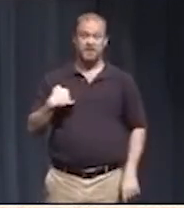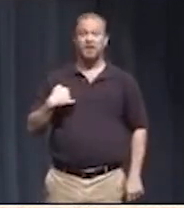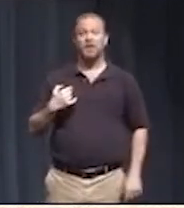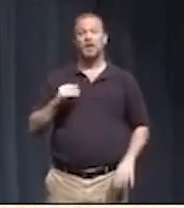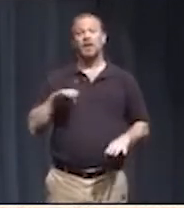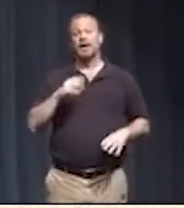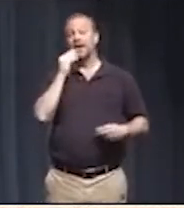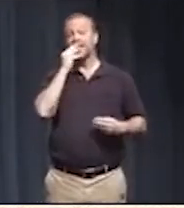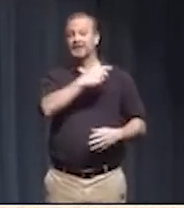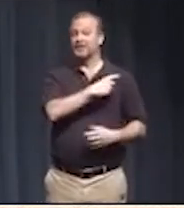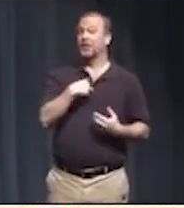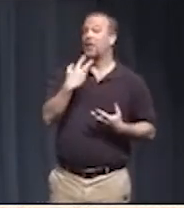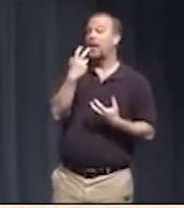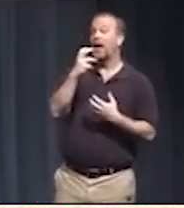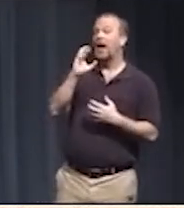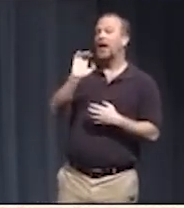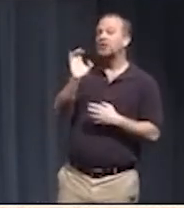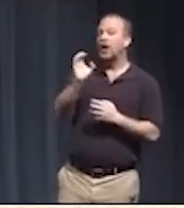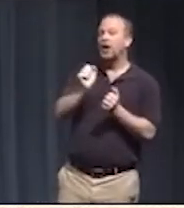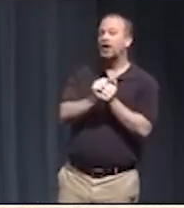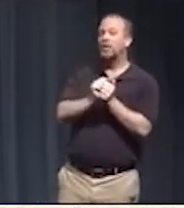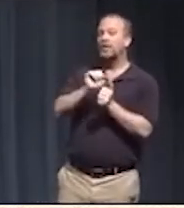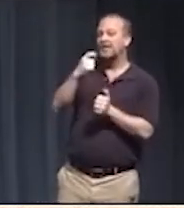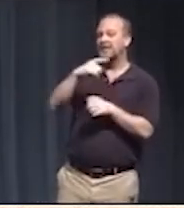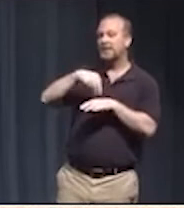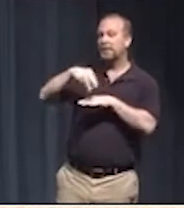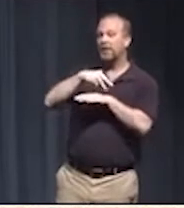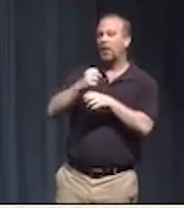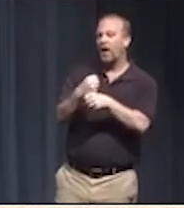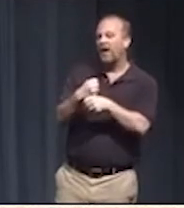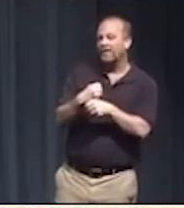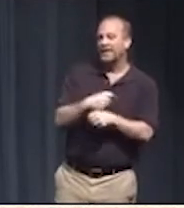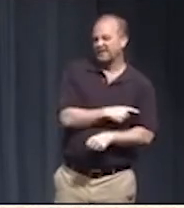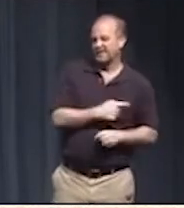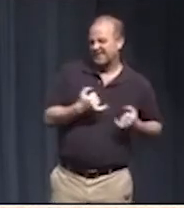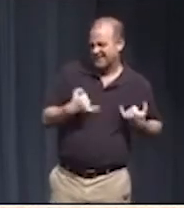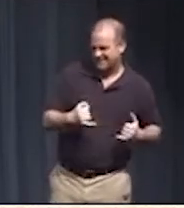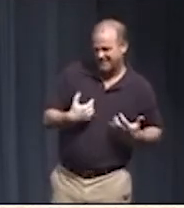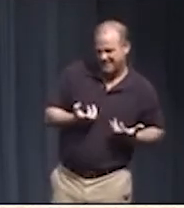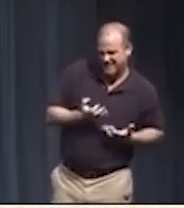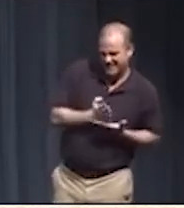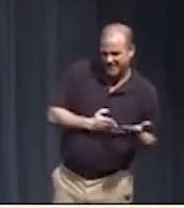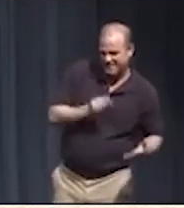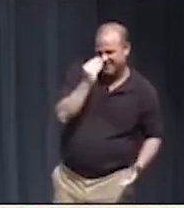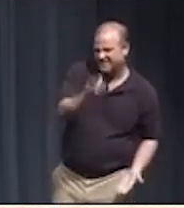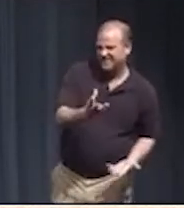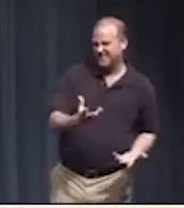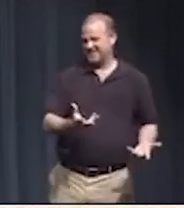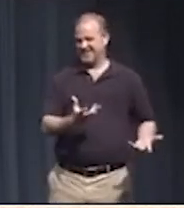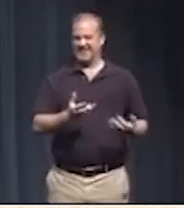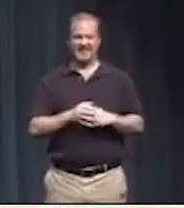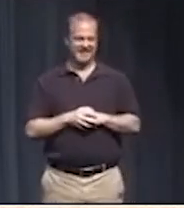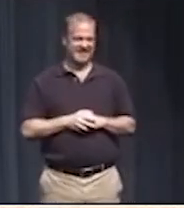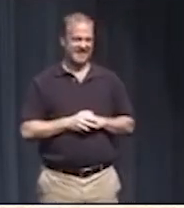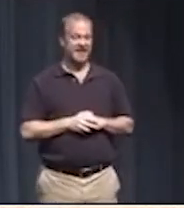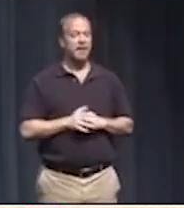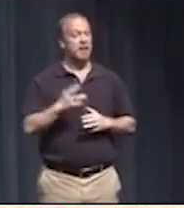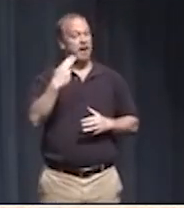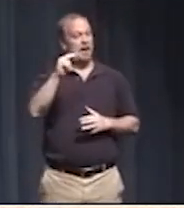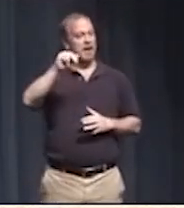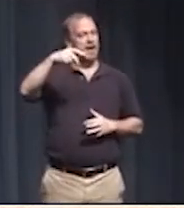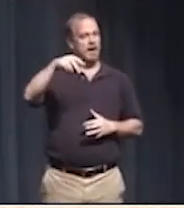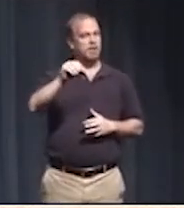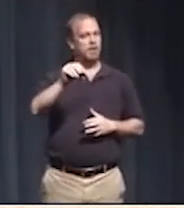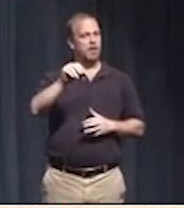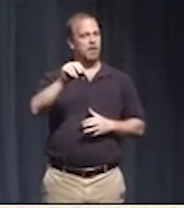like a chocolate one with sprinkles and a coffee? I'm sure, no problem. We're good. But we found hippotherapy. It was